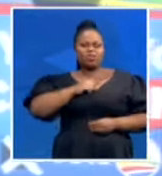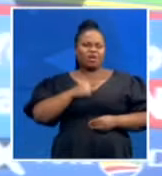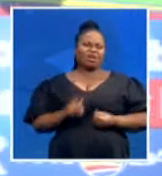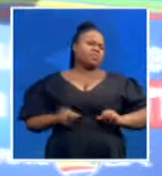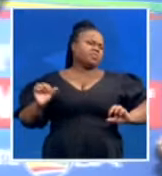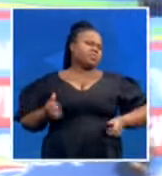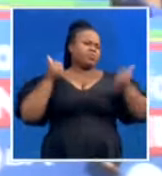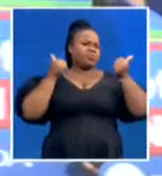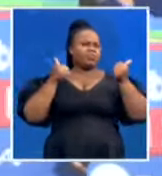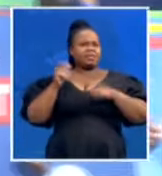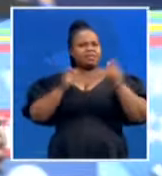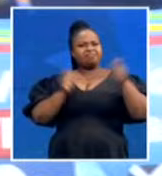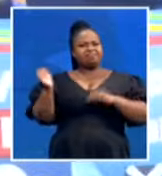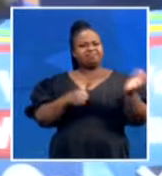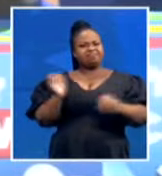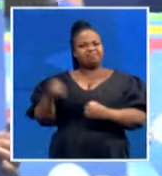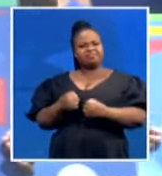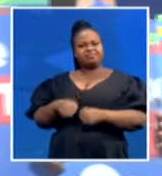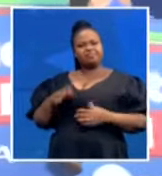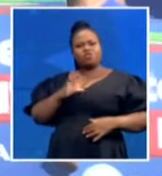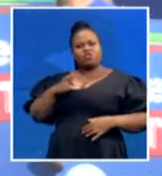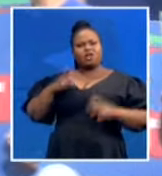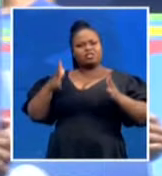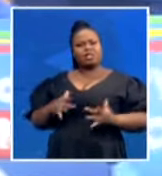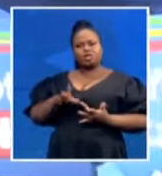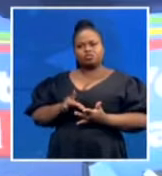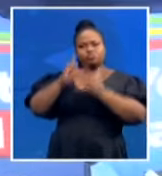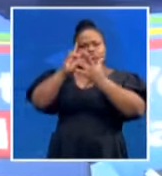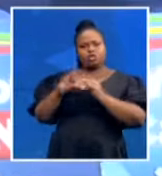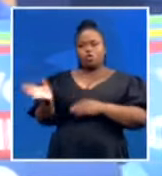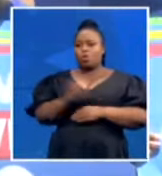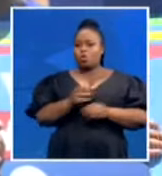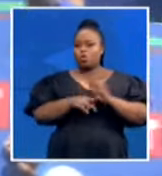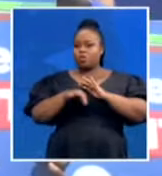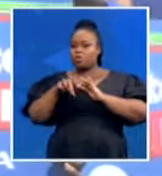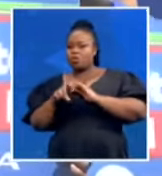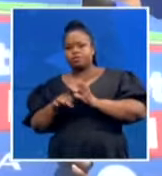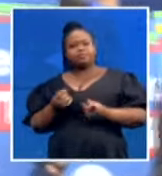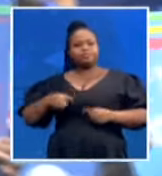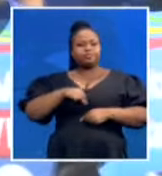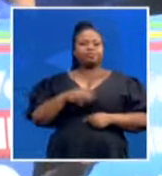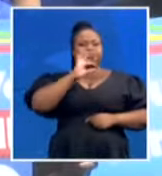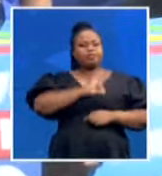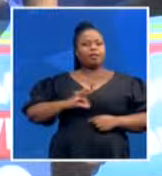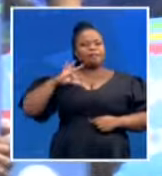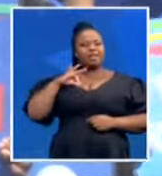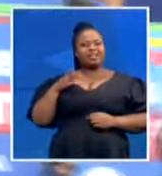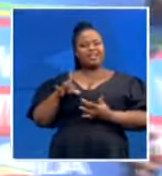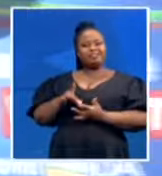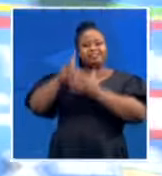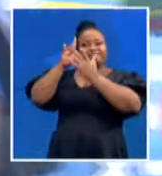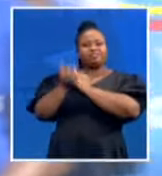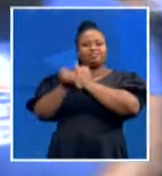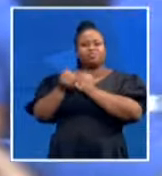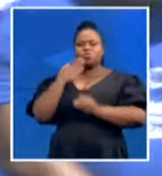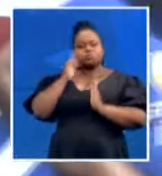every single ward in the country. We have a mayoral candidate that have tabled their plans to change things in